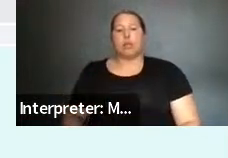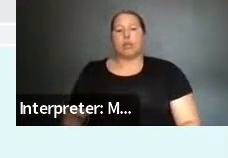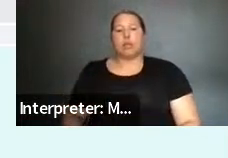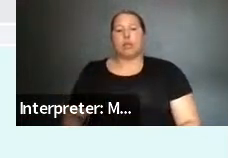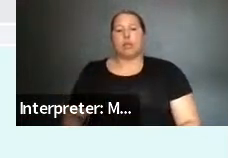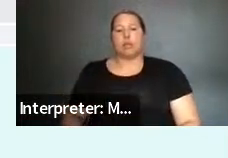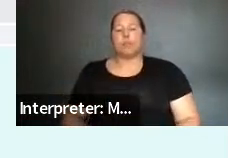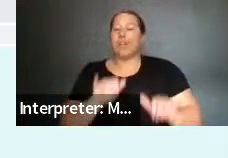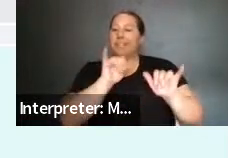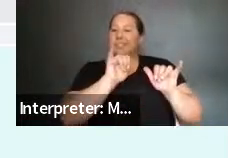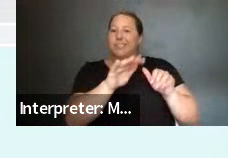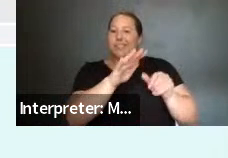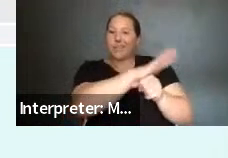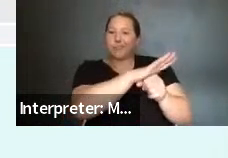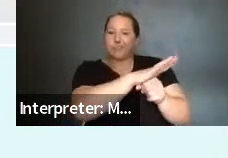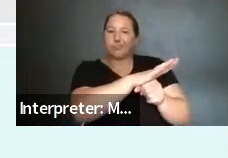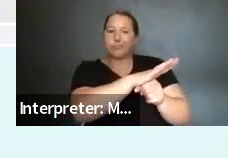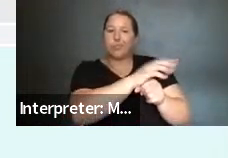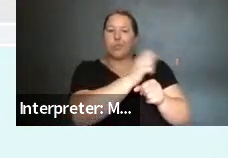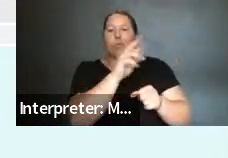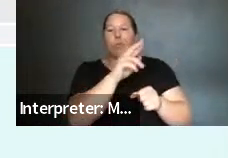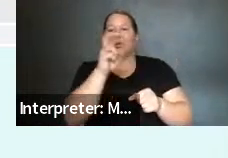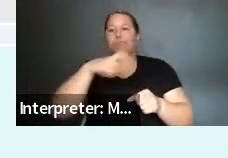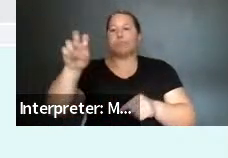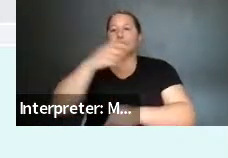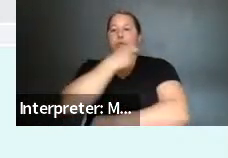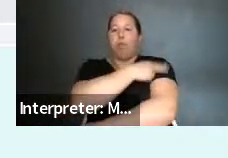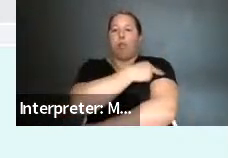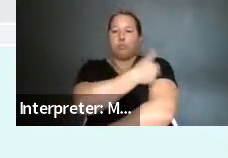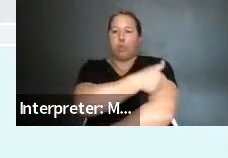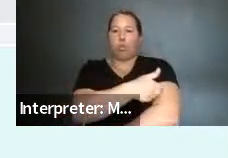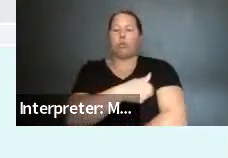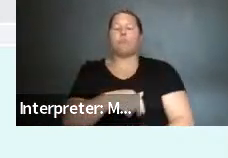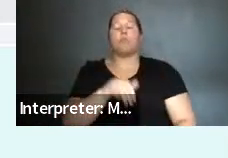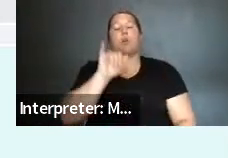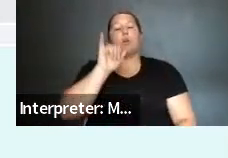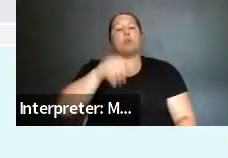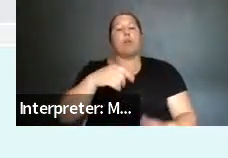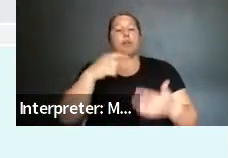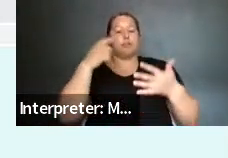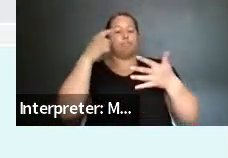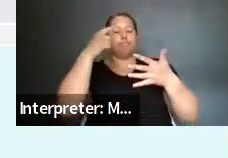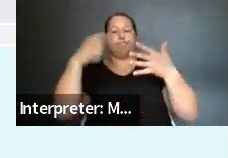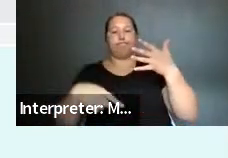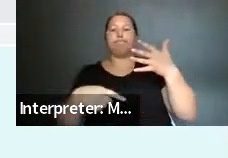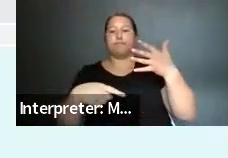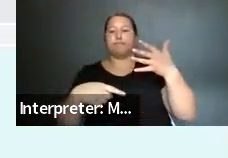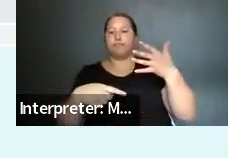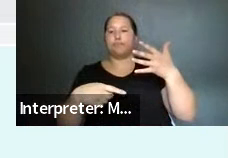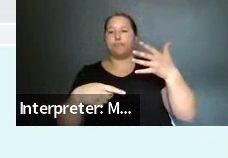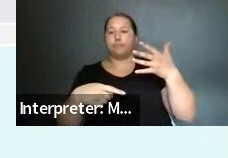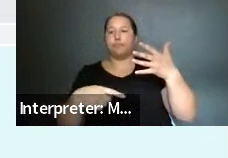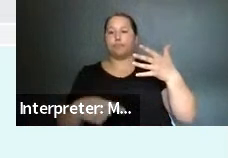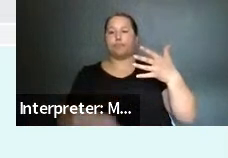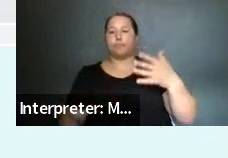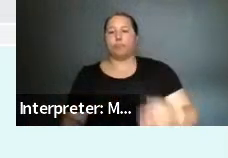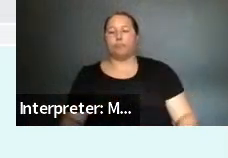remained on site, or transported to the hospital. So those are listed there as those outcomes.